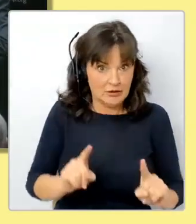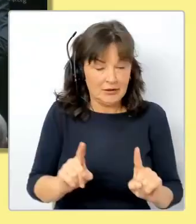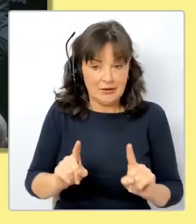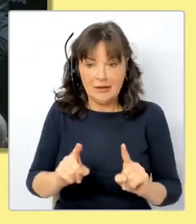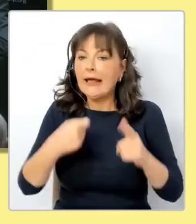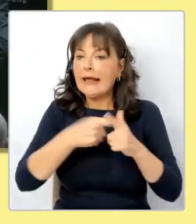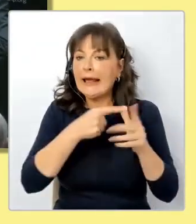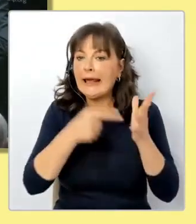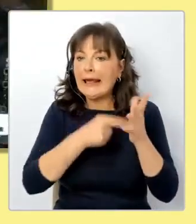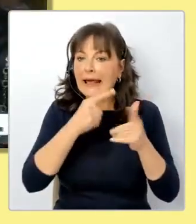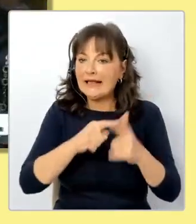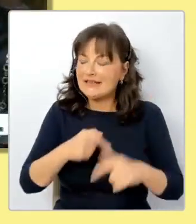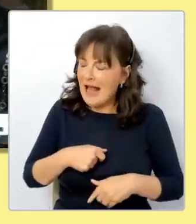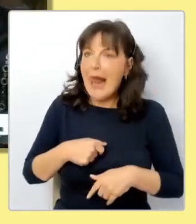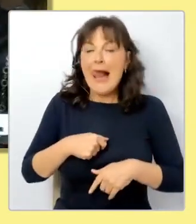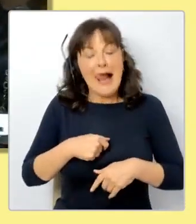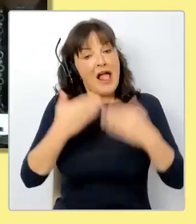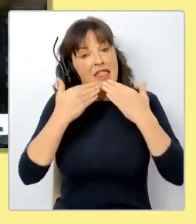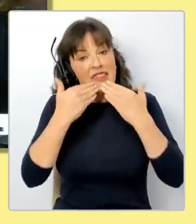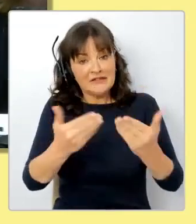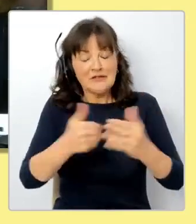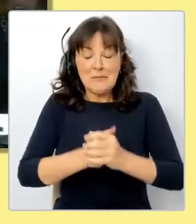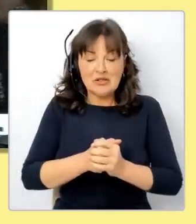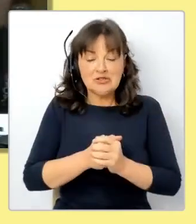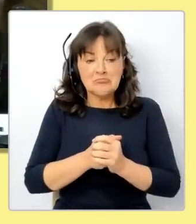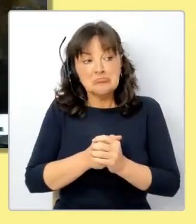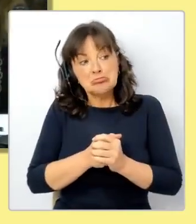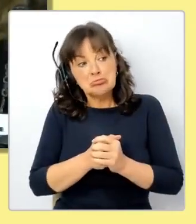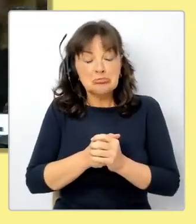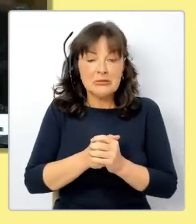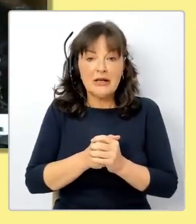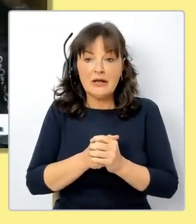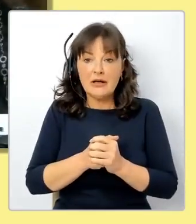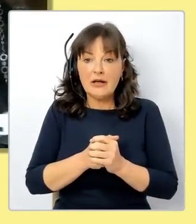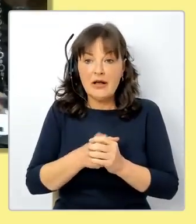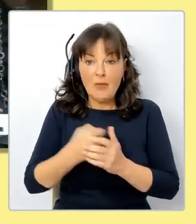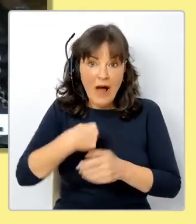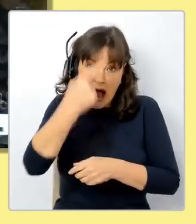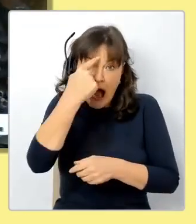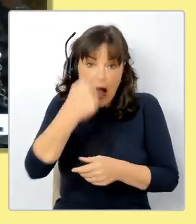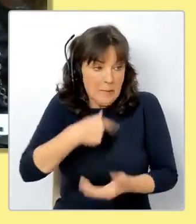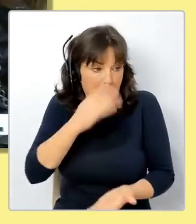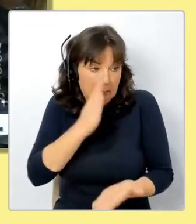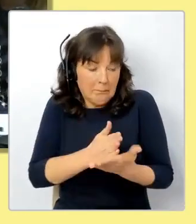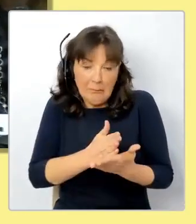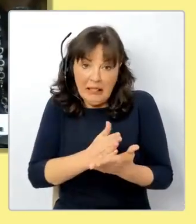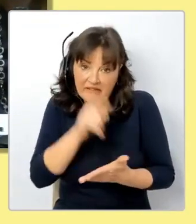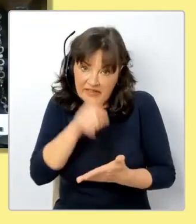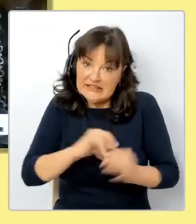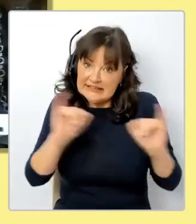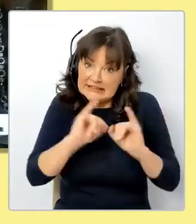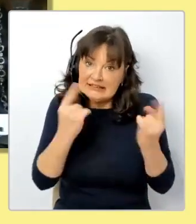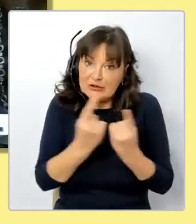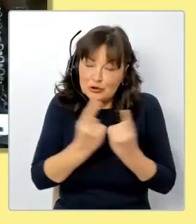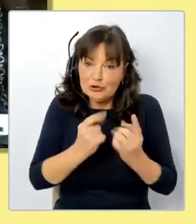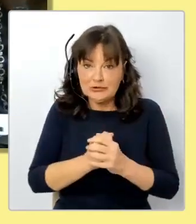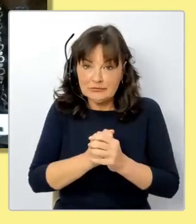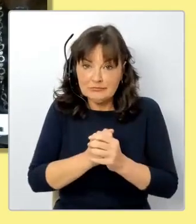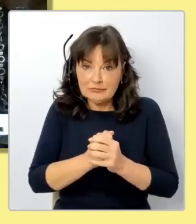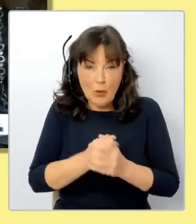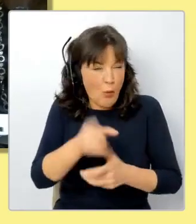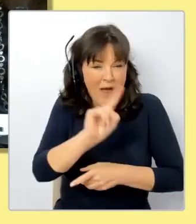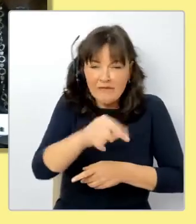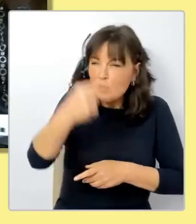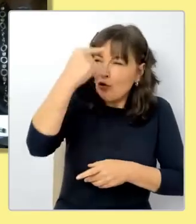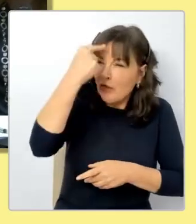Kate. Thanks very much. Well, I actually think that there's a very serious issue at the root here, because whatever you think about